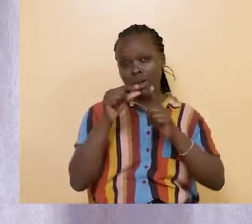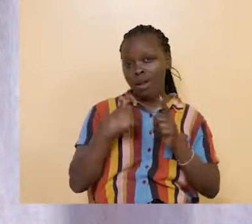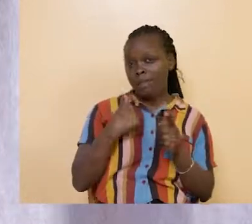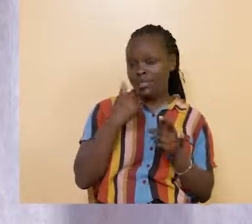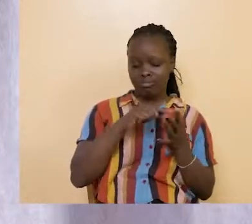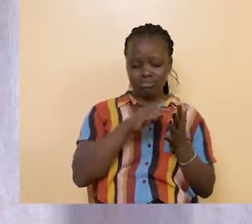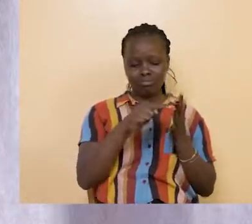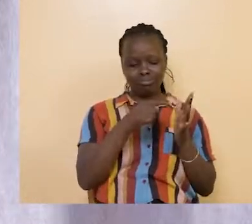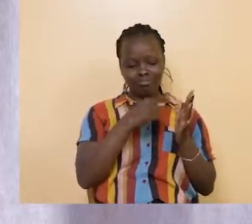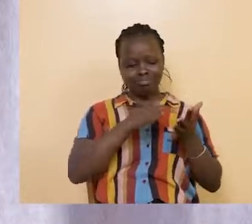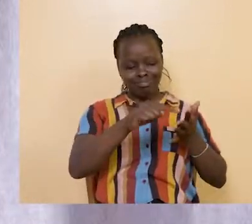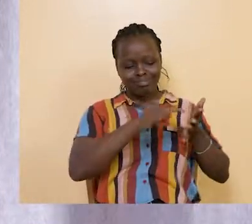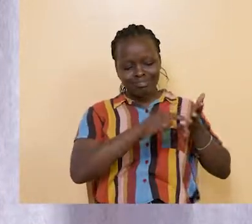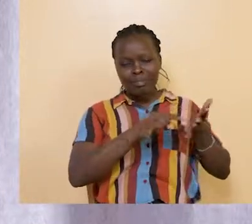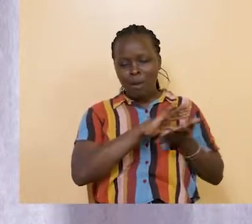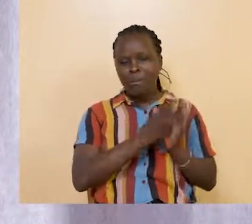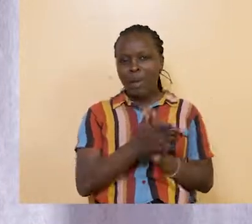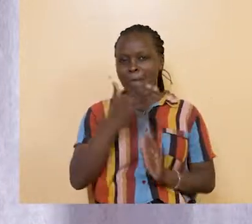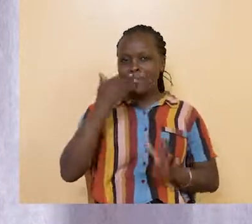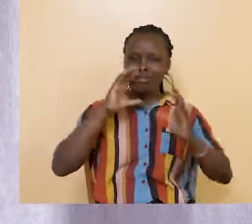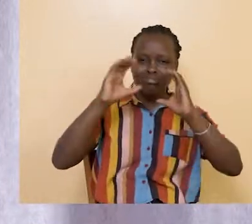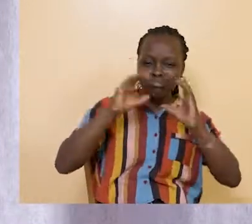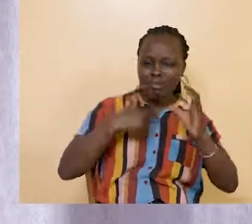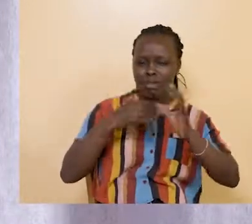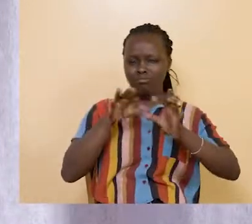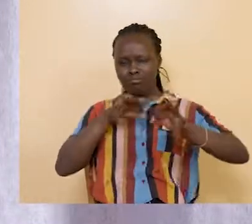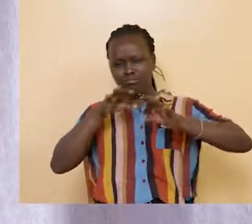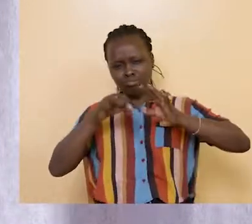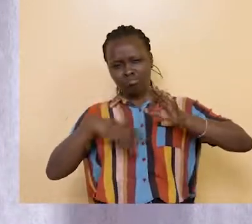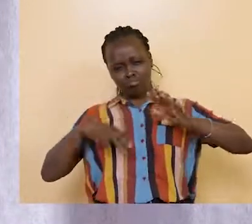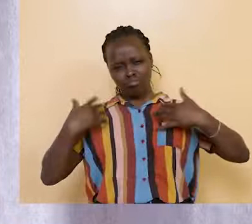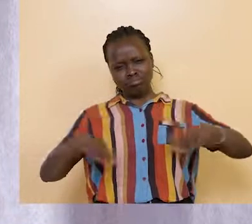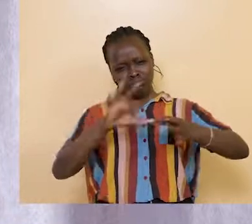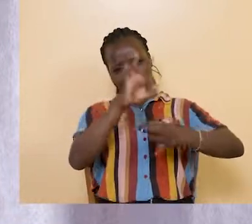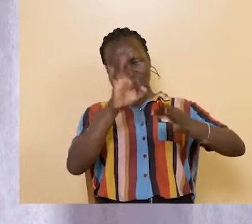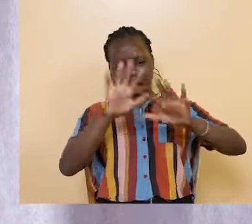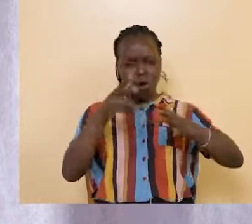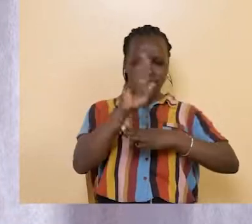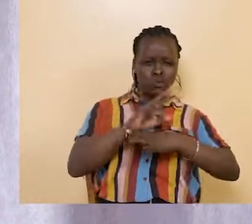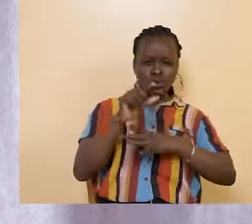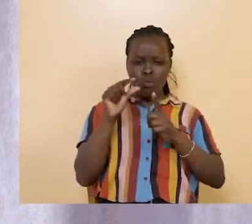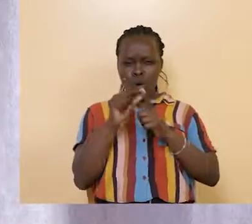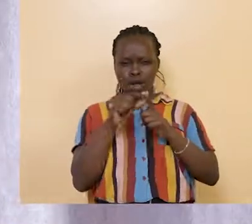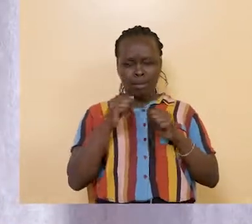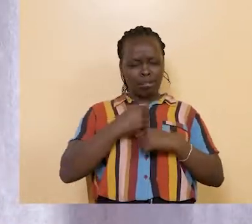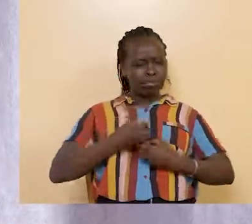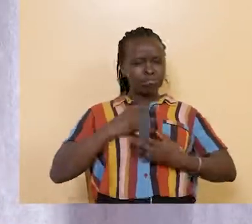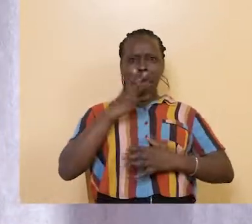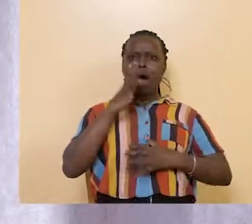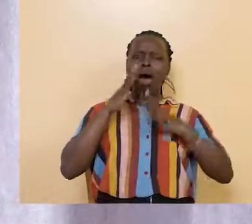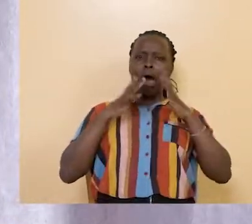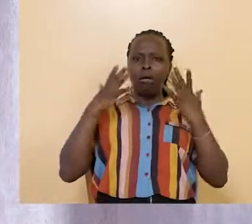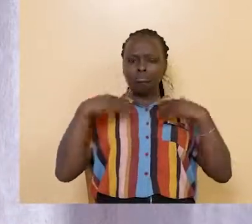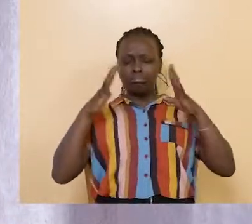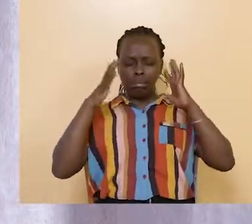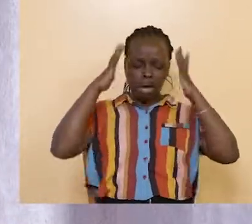give you 10 steps on how to be an excellent communicator. I could give you strategies for using your words in a way that causes people to favor you